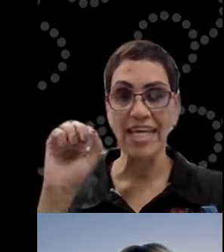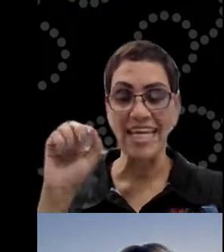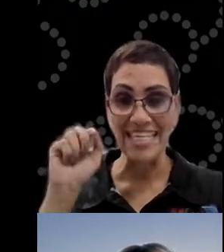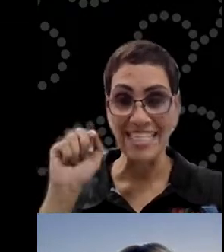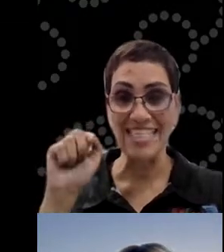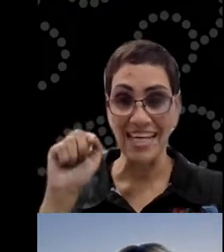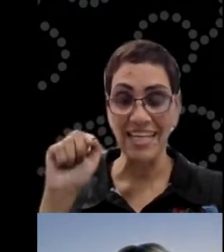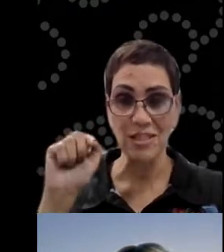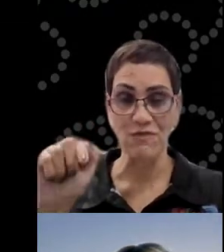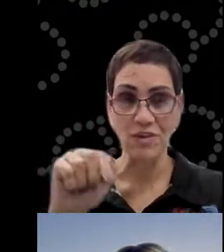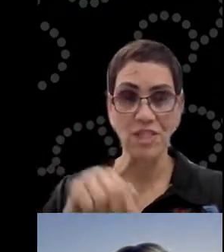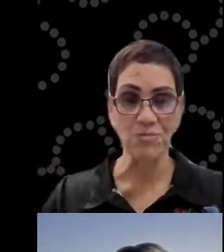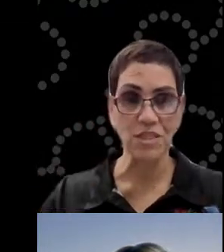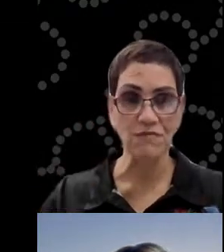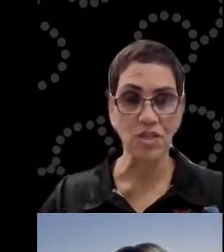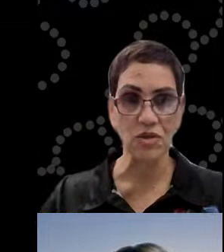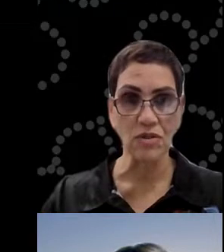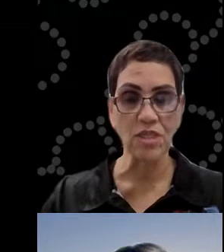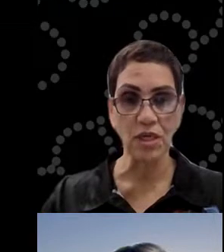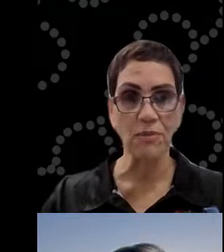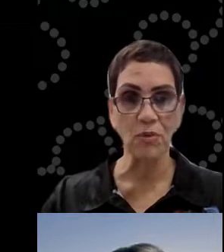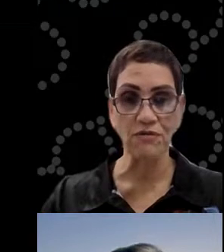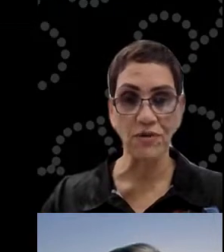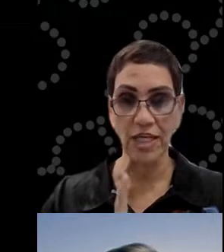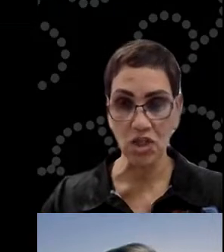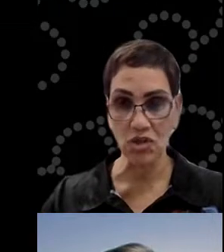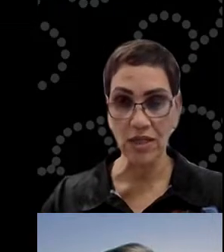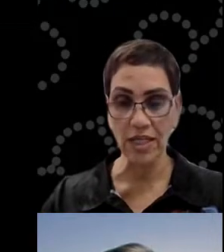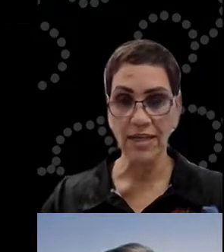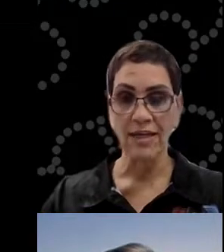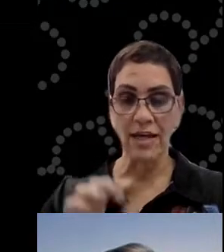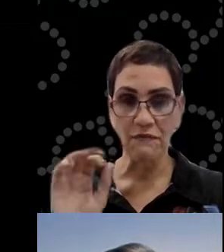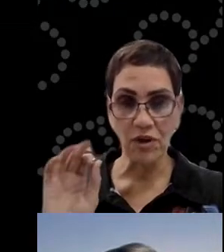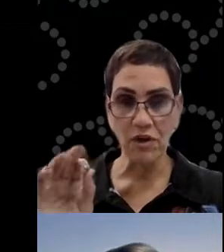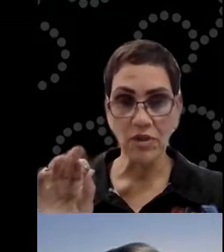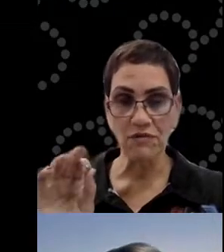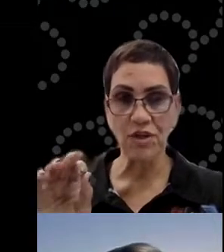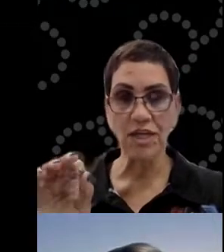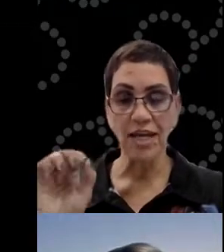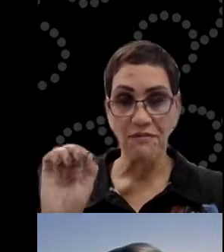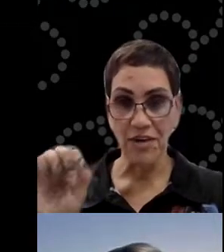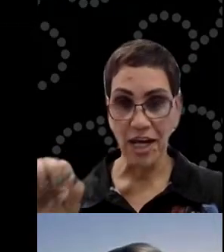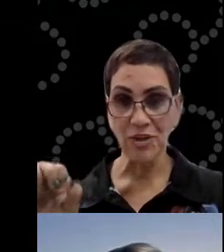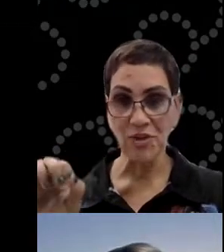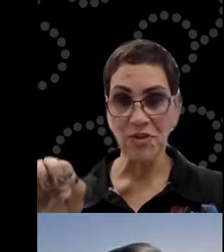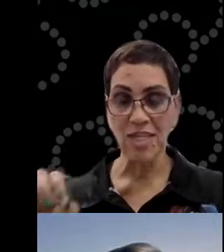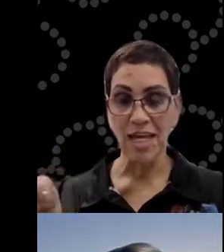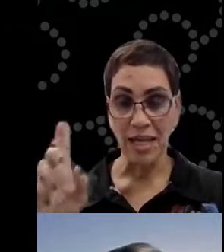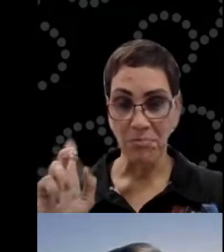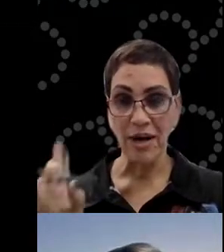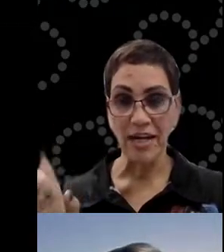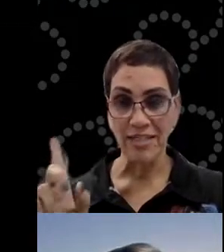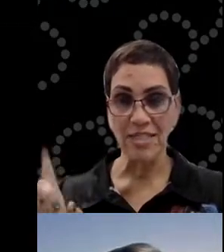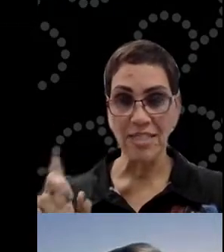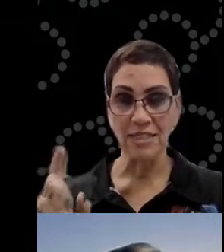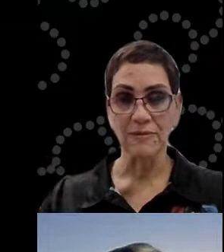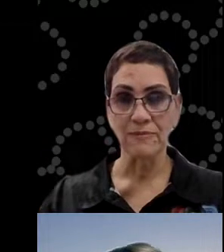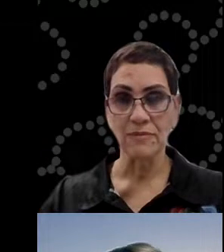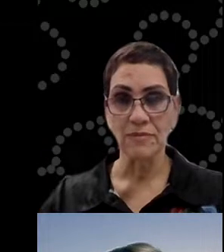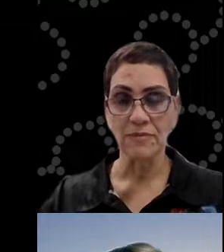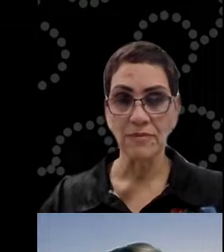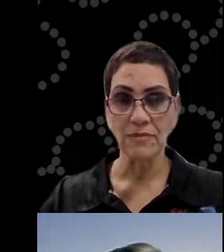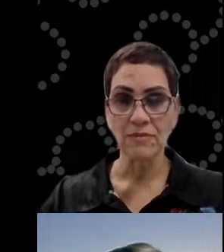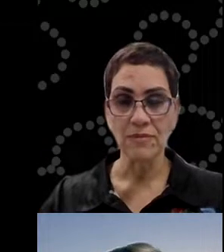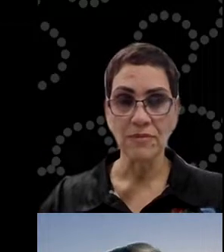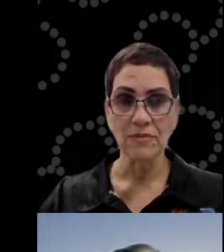innovativeness of this training is that it is very specific to nursing and midwifery history and philosophy, values and